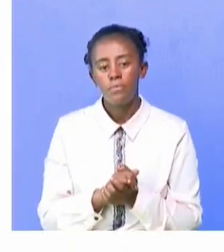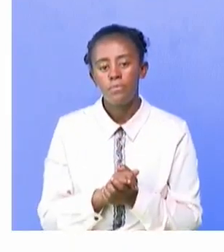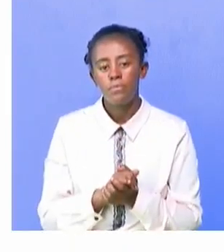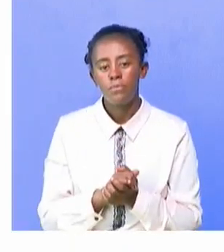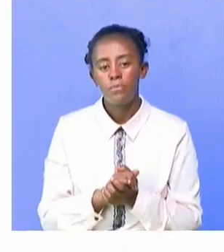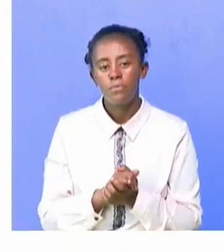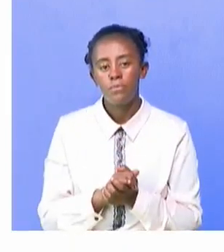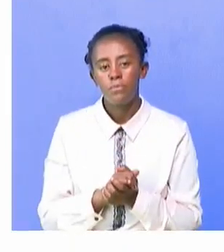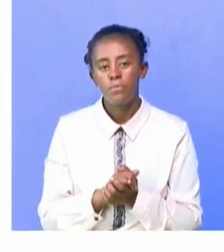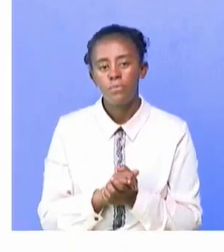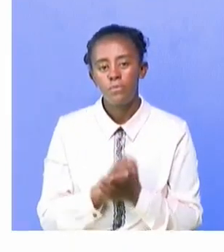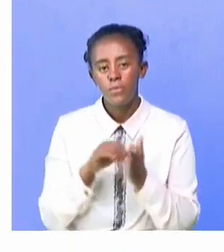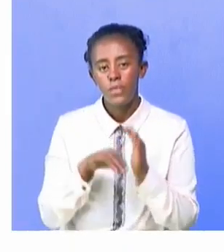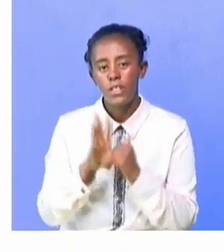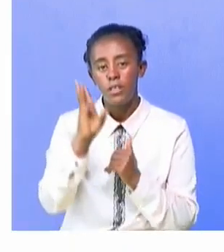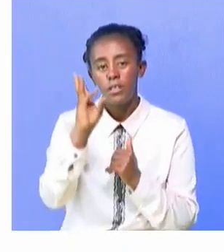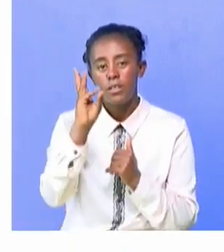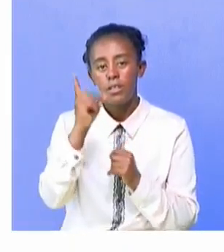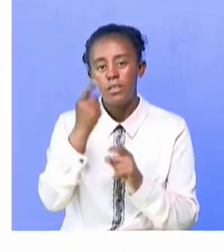in 6